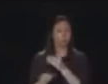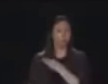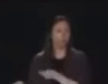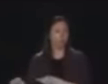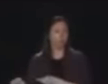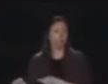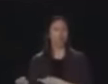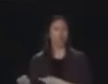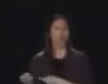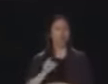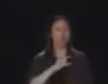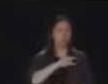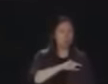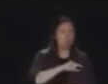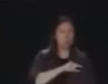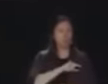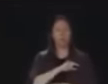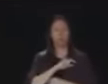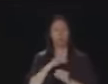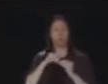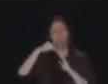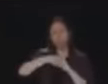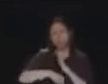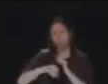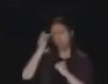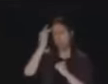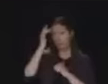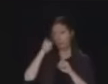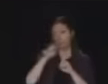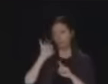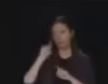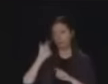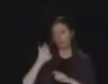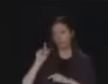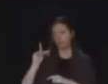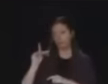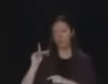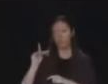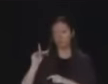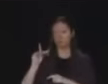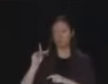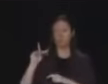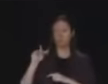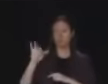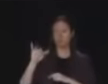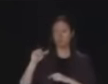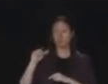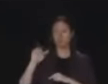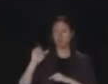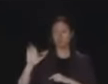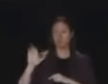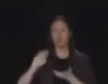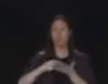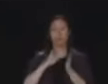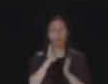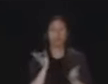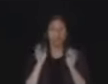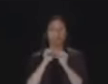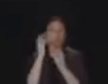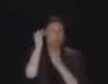and quantity of intelligence received by FINTRAC, and make more information available to